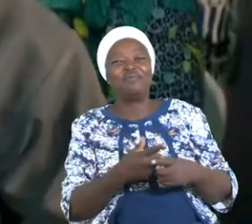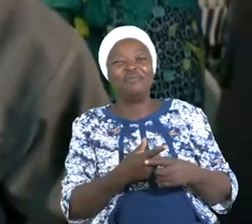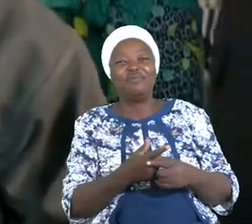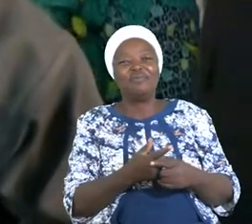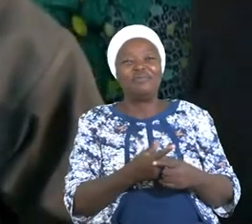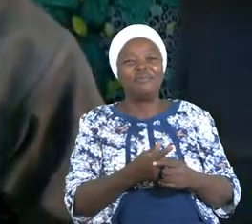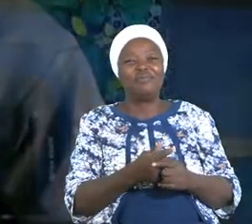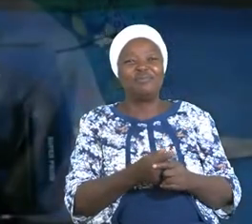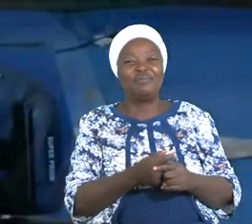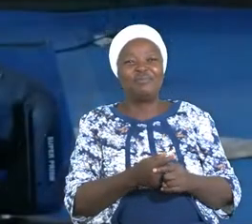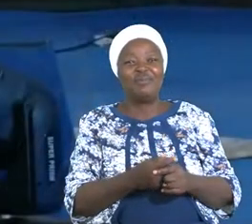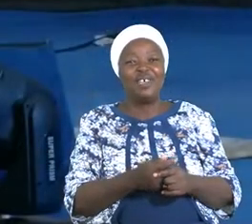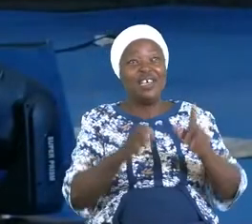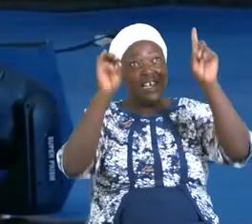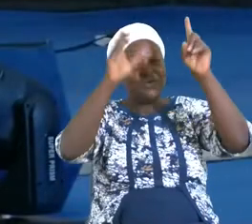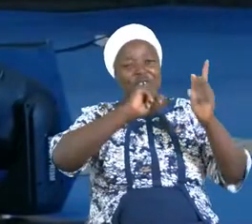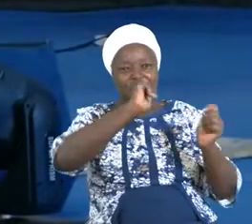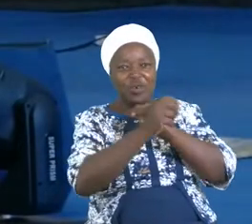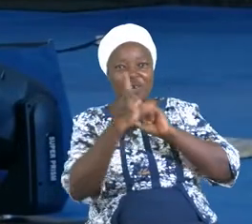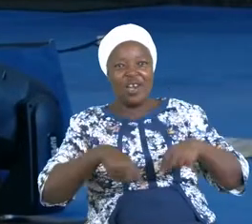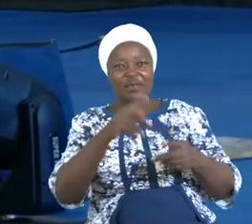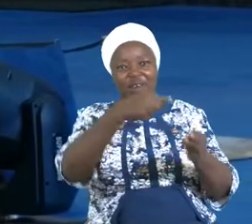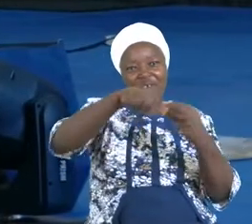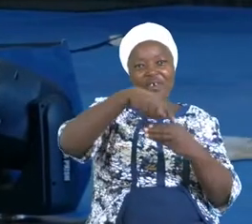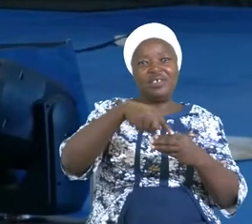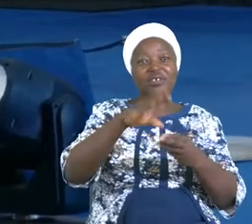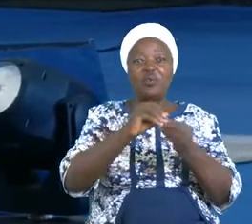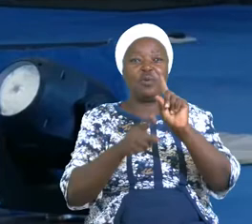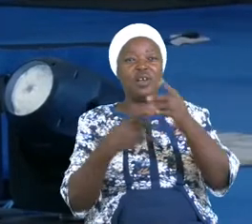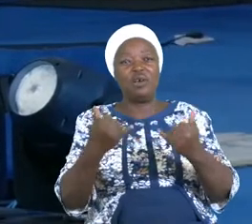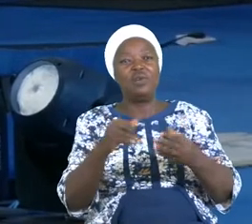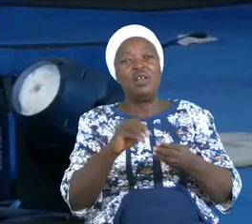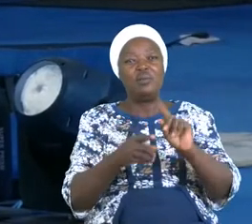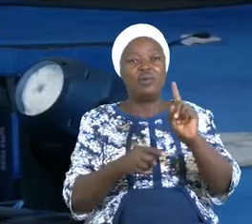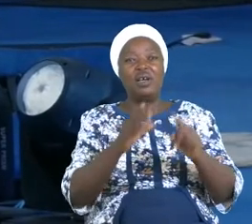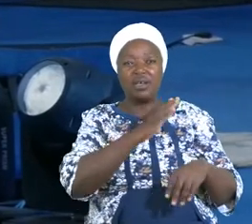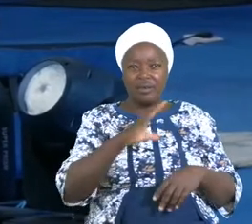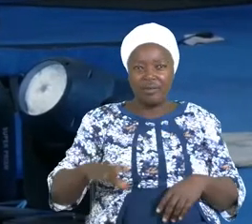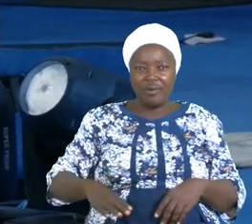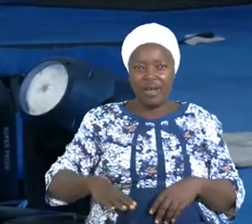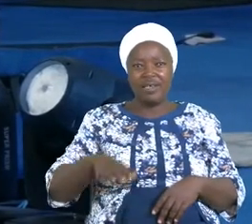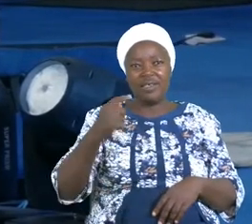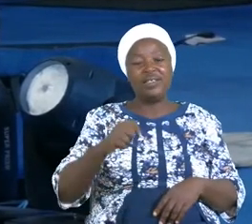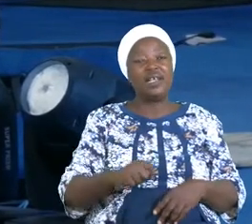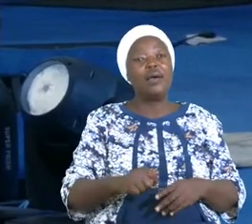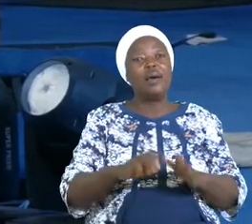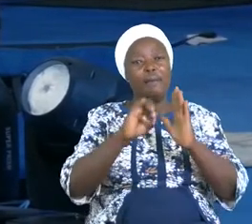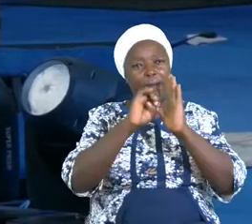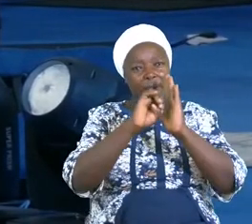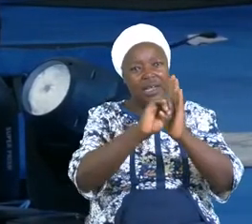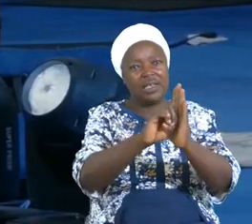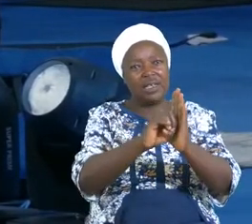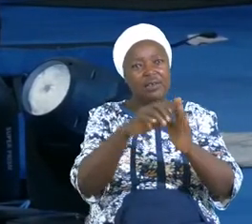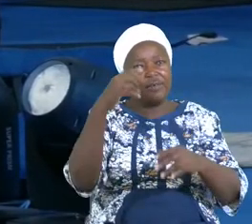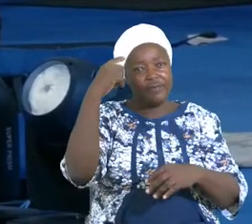It will turn your life around. Number one now, number one, Christ, the pattern for his